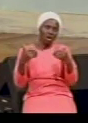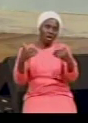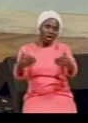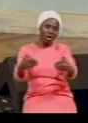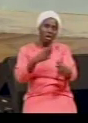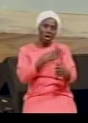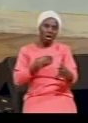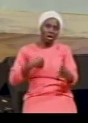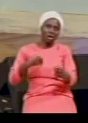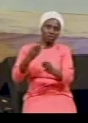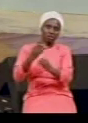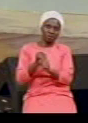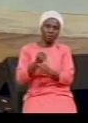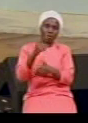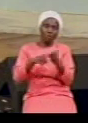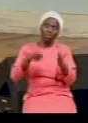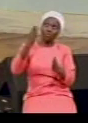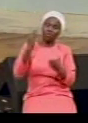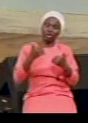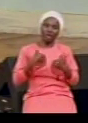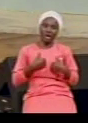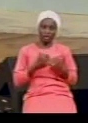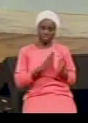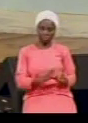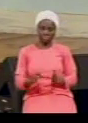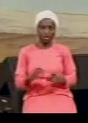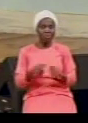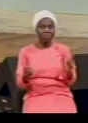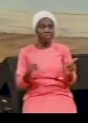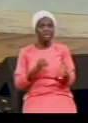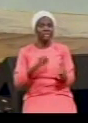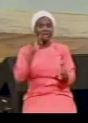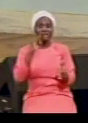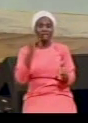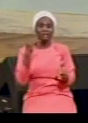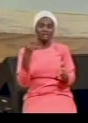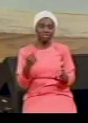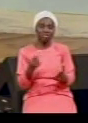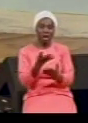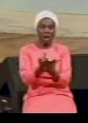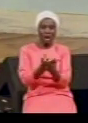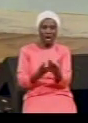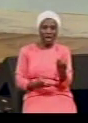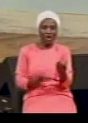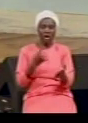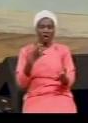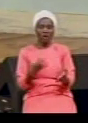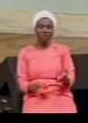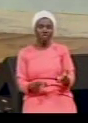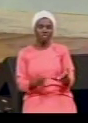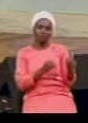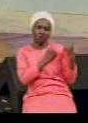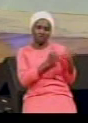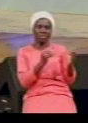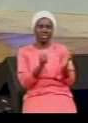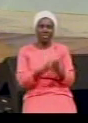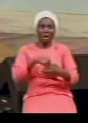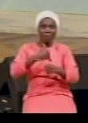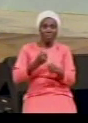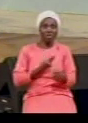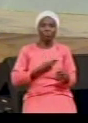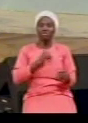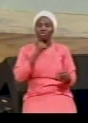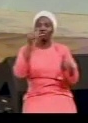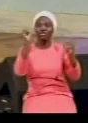Lord has ordained. But it's the lack of courage that makes us not to be able to do what